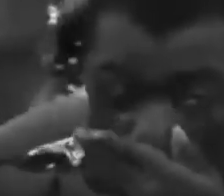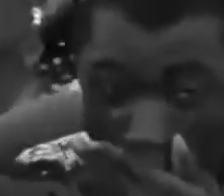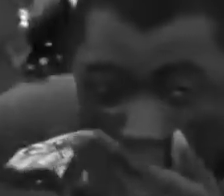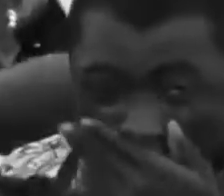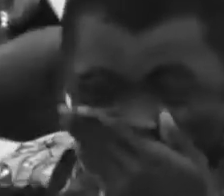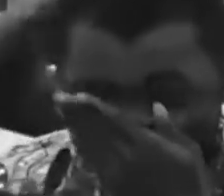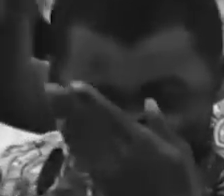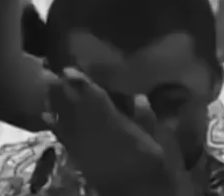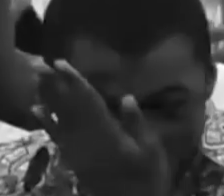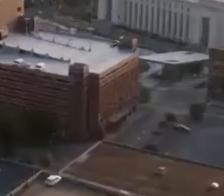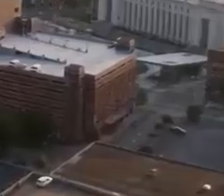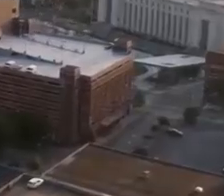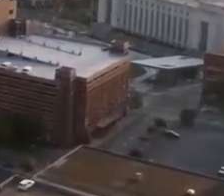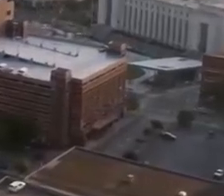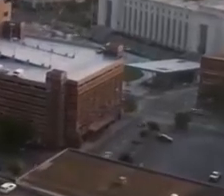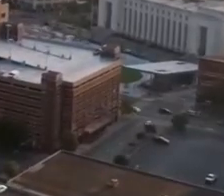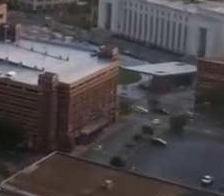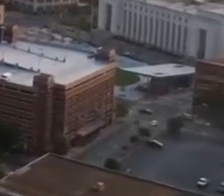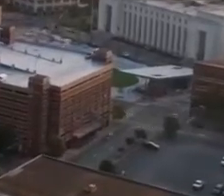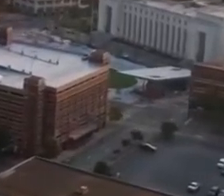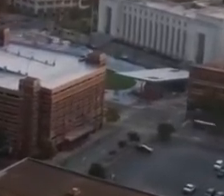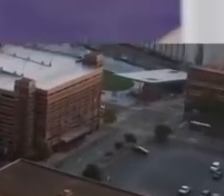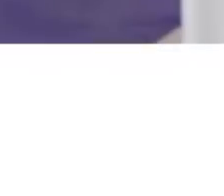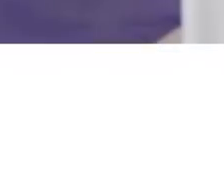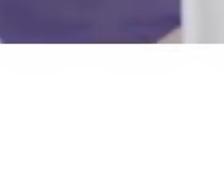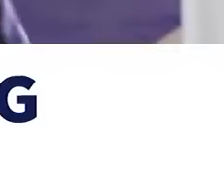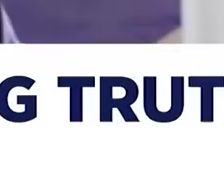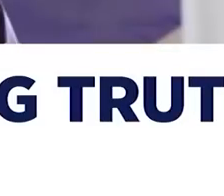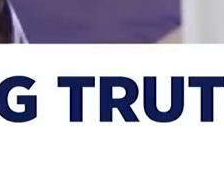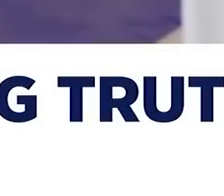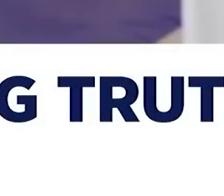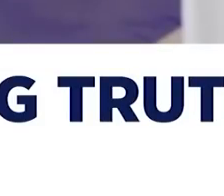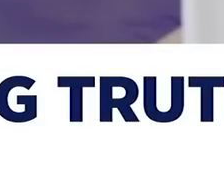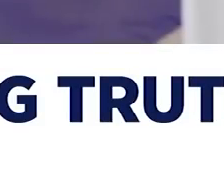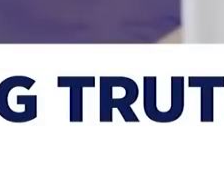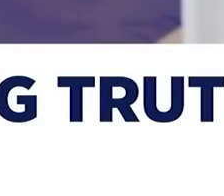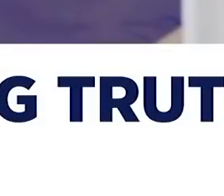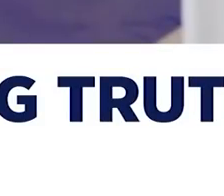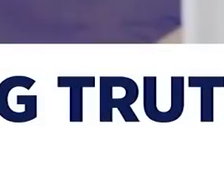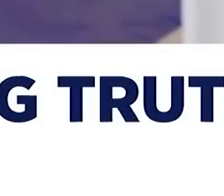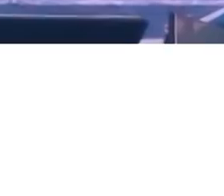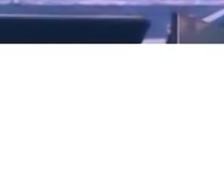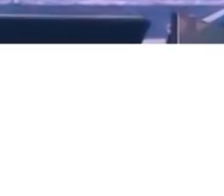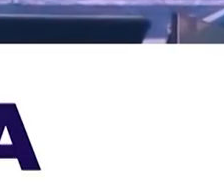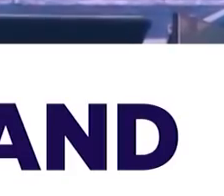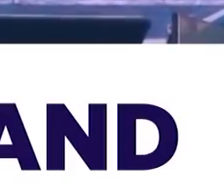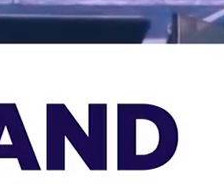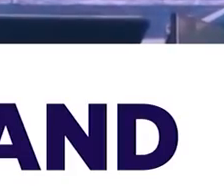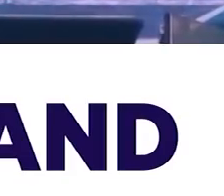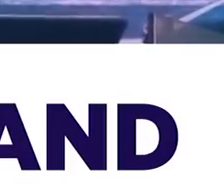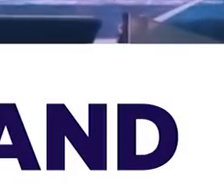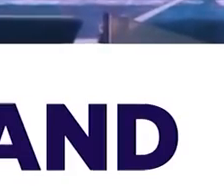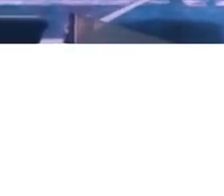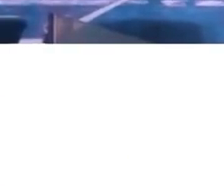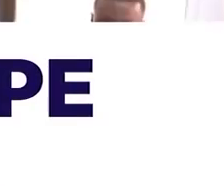to continue her mandate of possessing the nations with life-transforming truths that nourish the soul, ignite